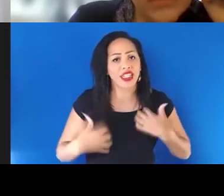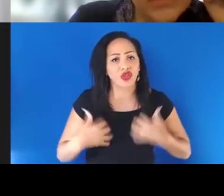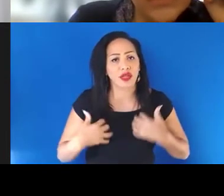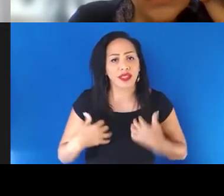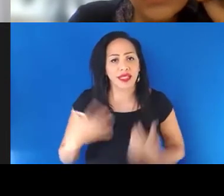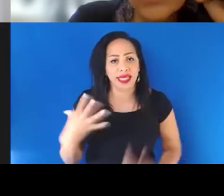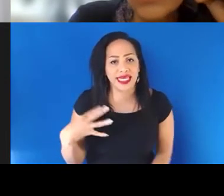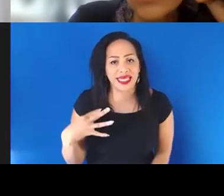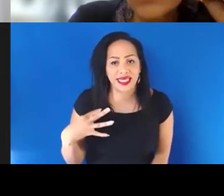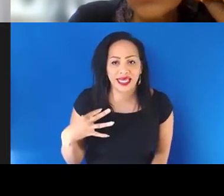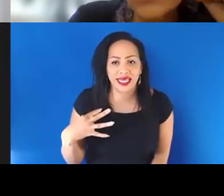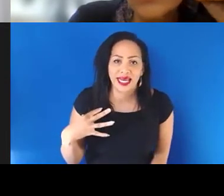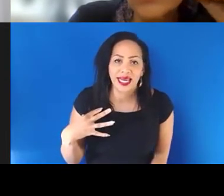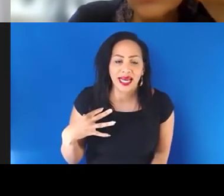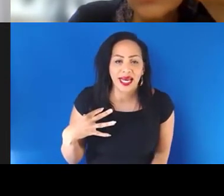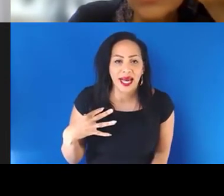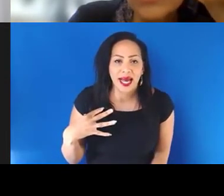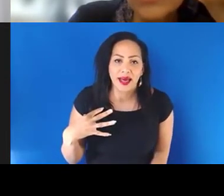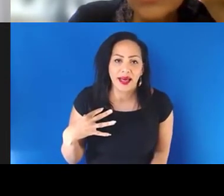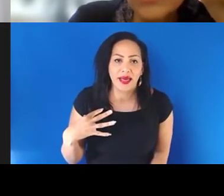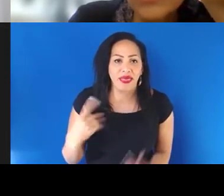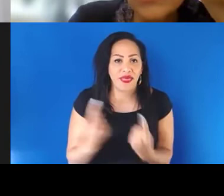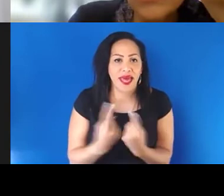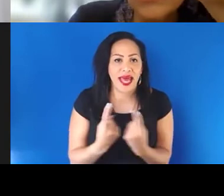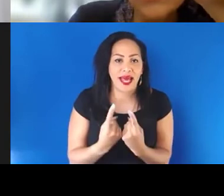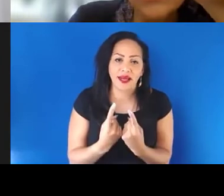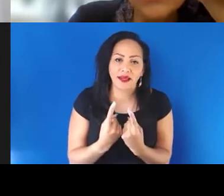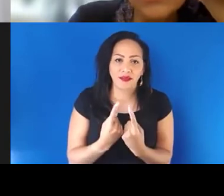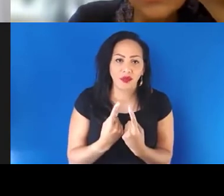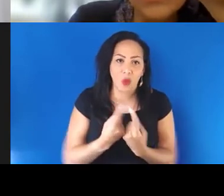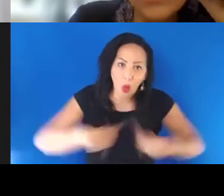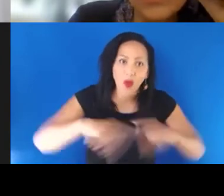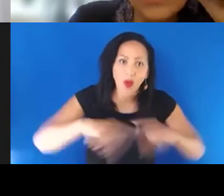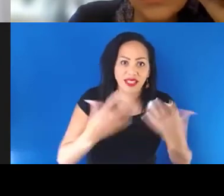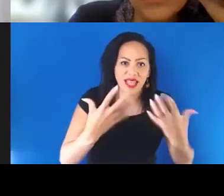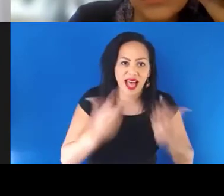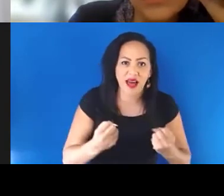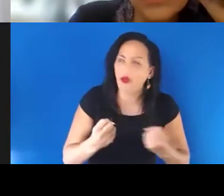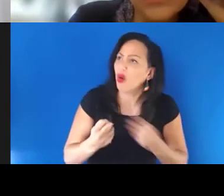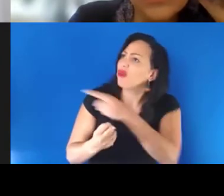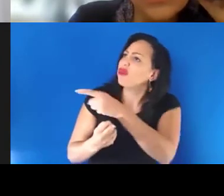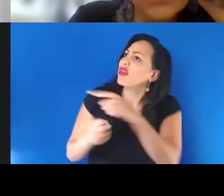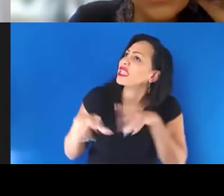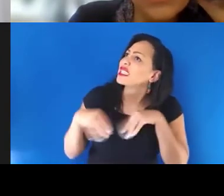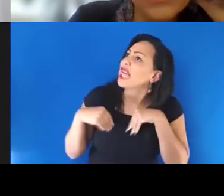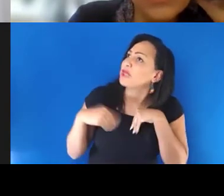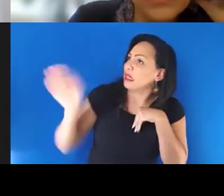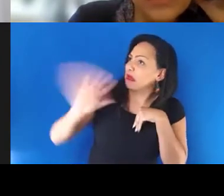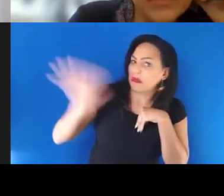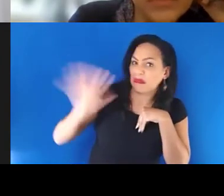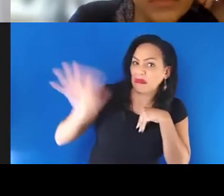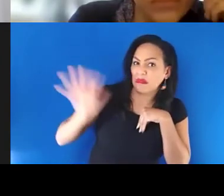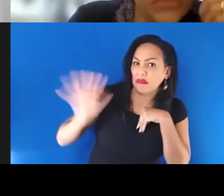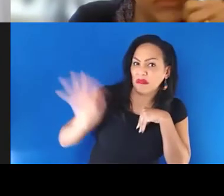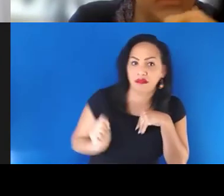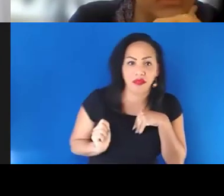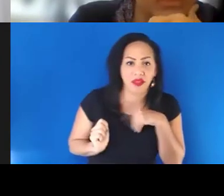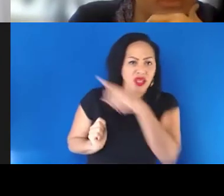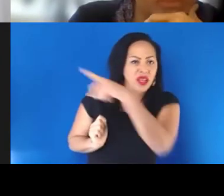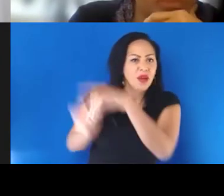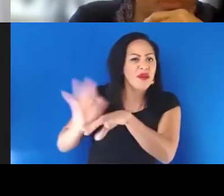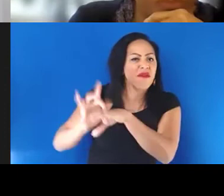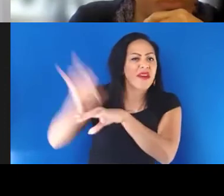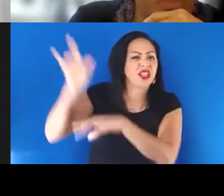not accepting something. So one of the early analysis that women did is that you professionals can out-talk us all the time